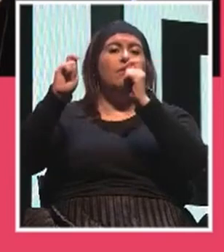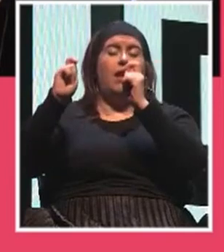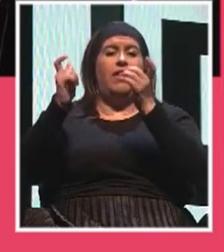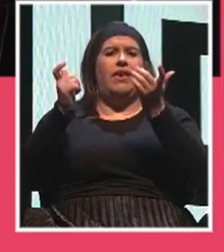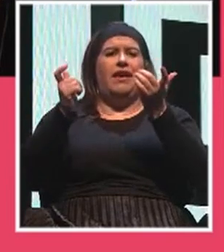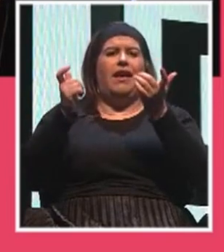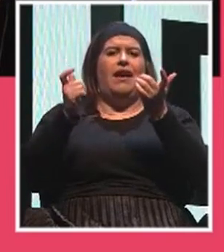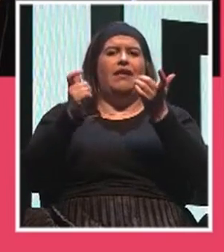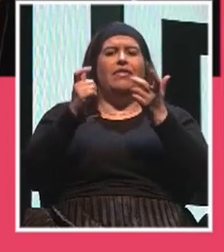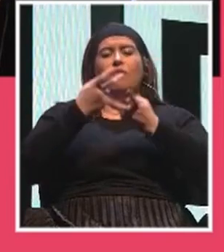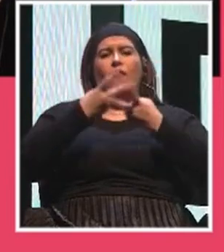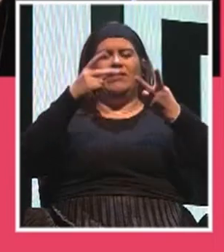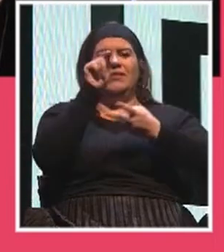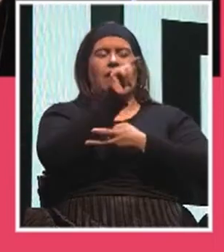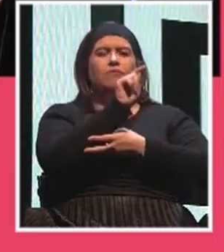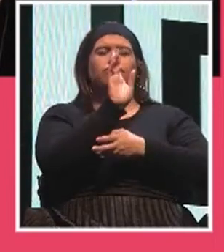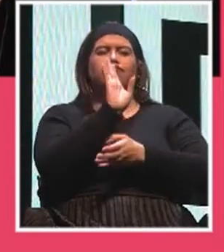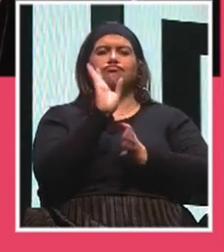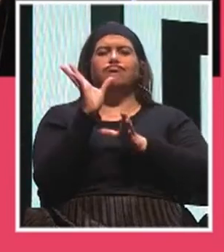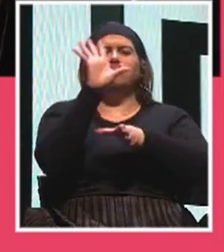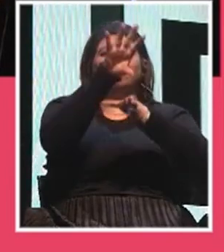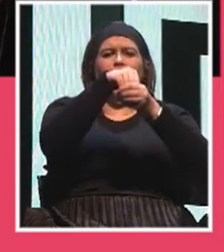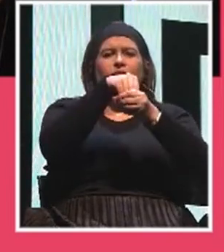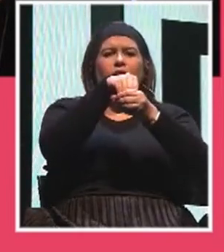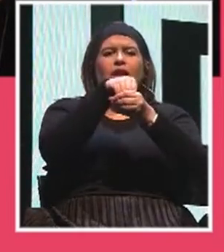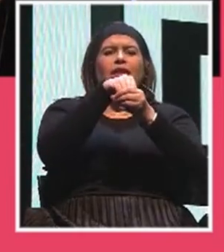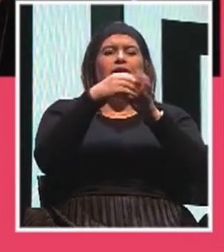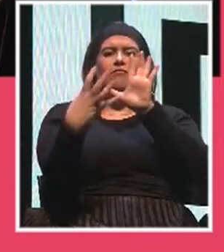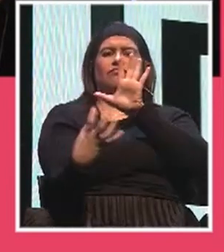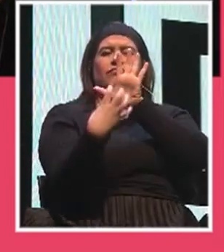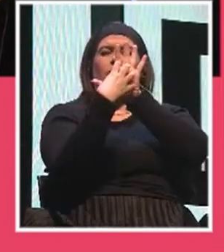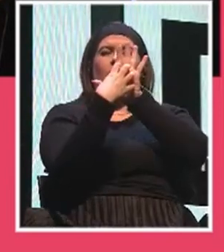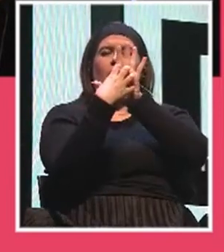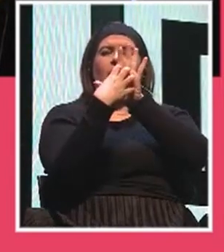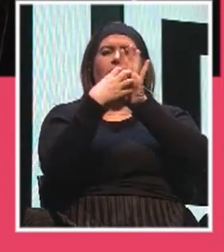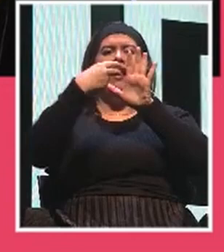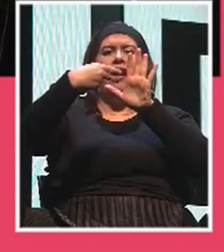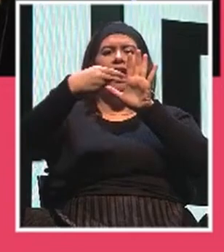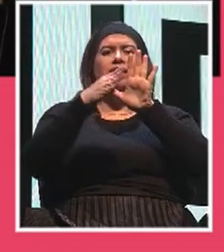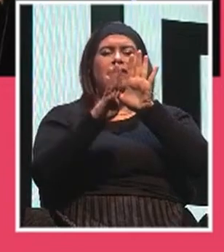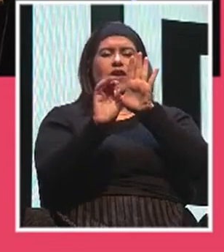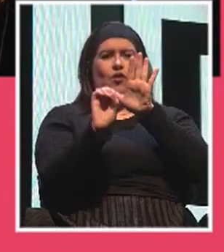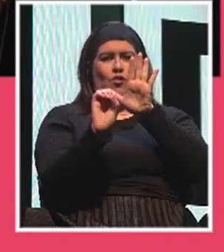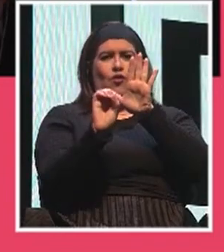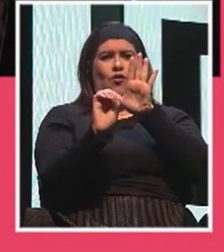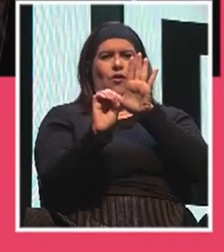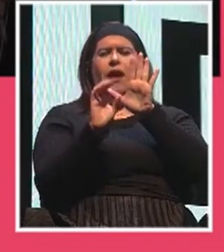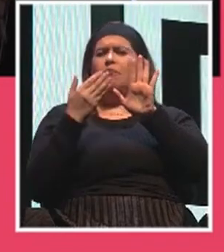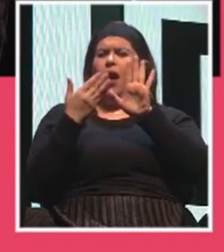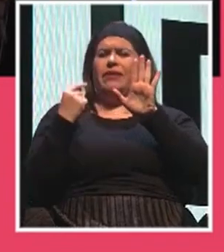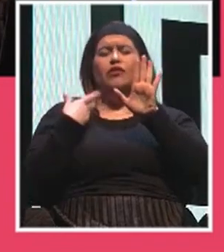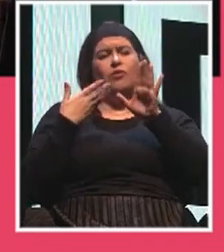became part of HBO's logo shortly before I went to go work there, which was HBO, it's